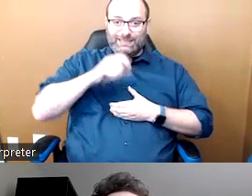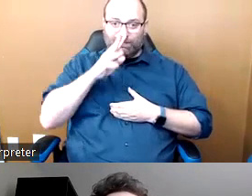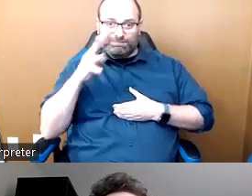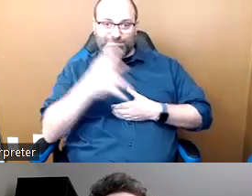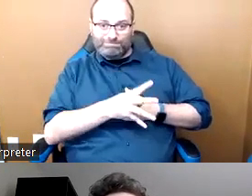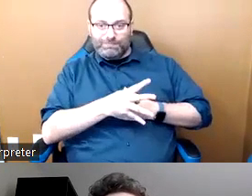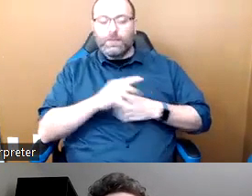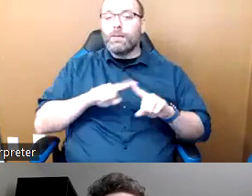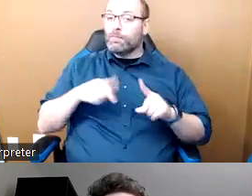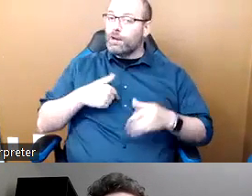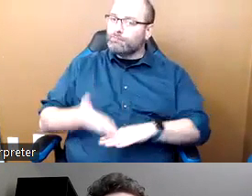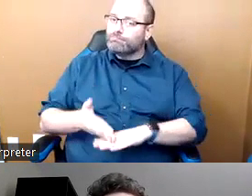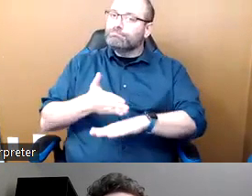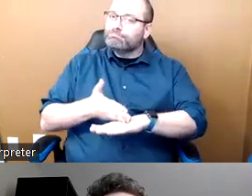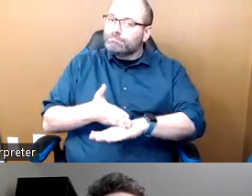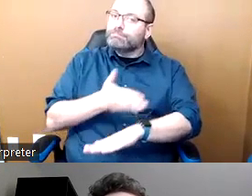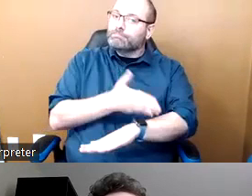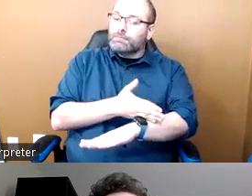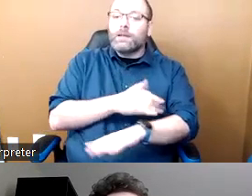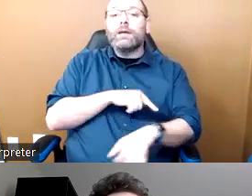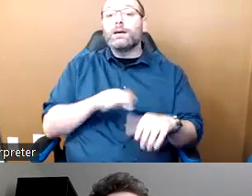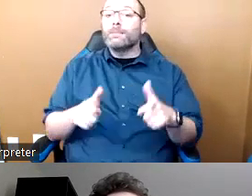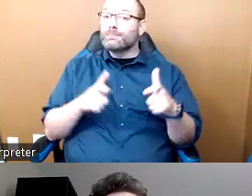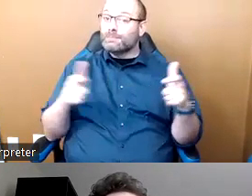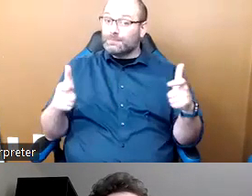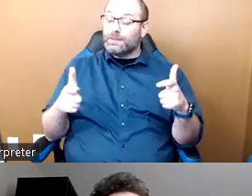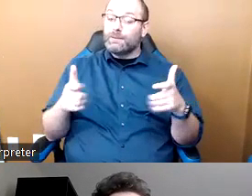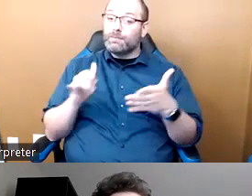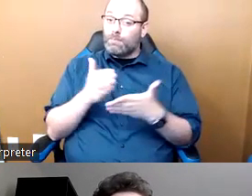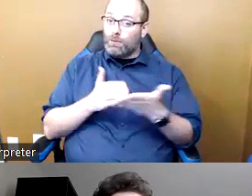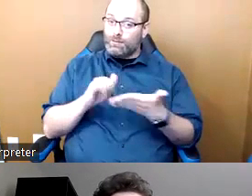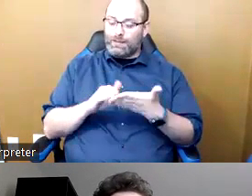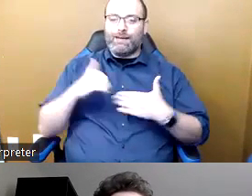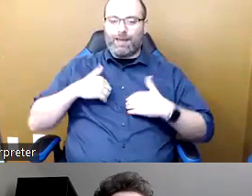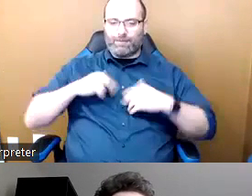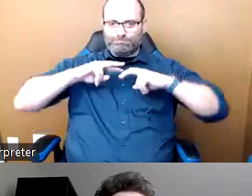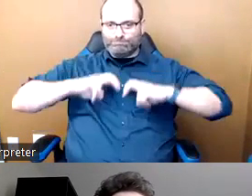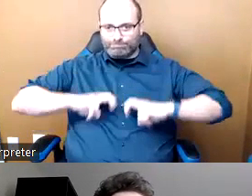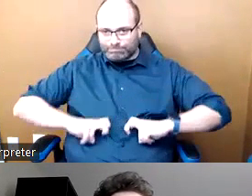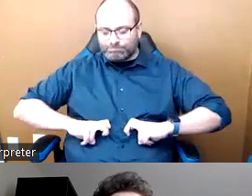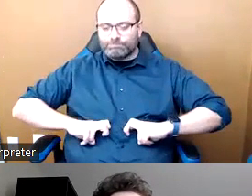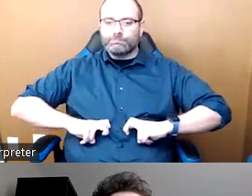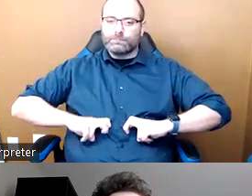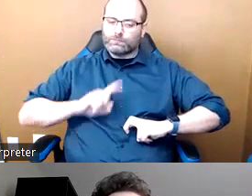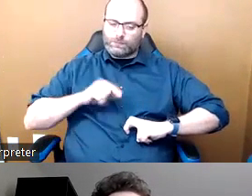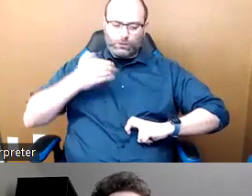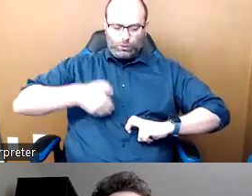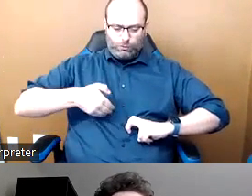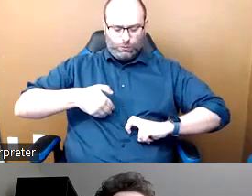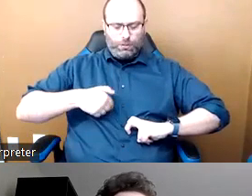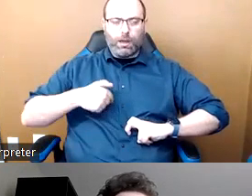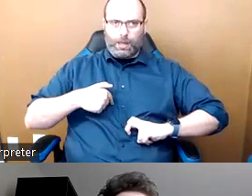have gotten better at it, and a big part of that is just having the introspection to know when you are getting burnt